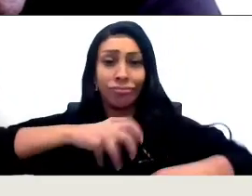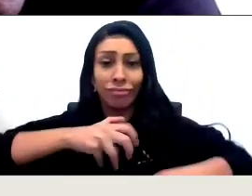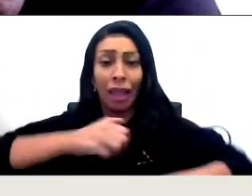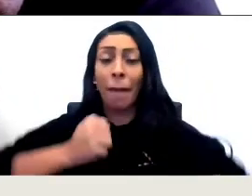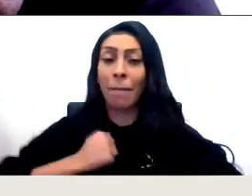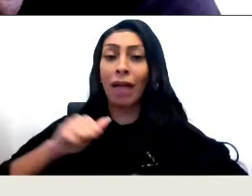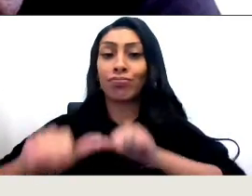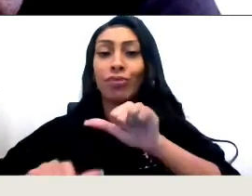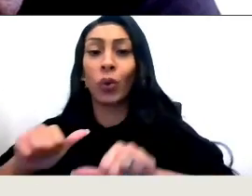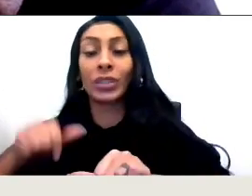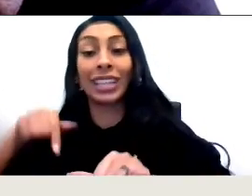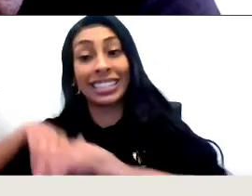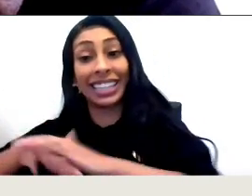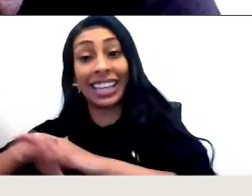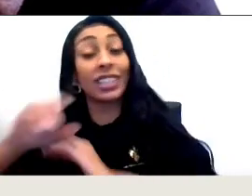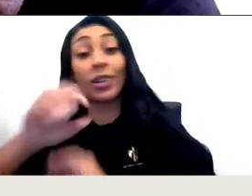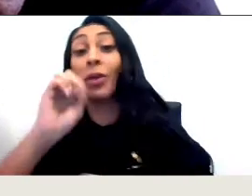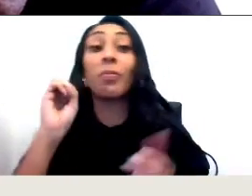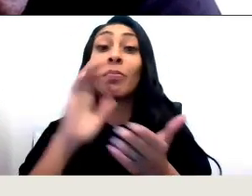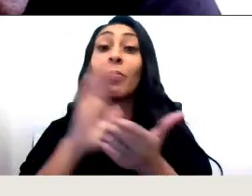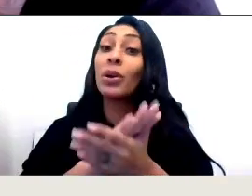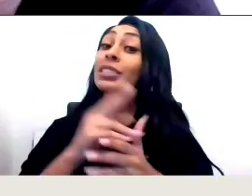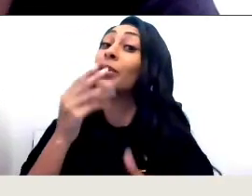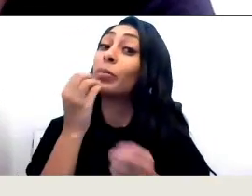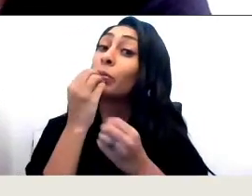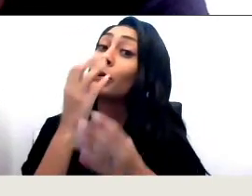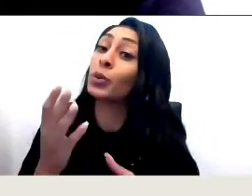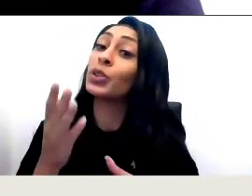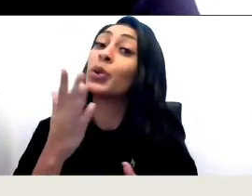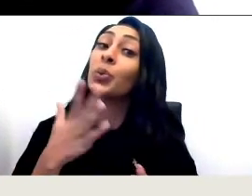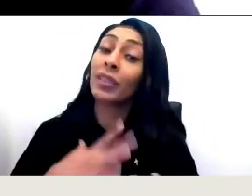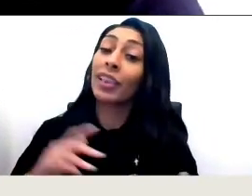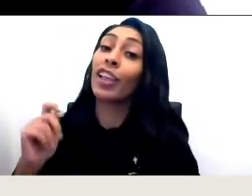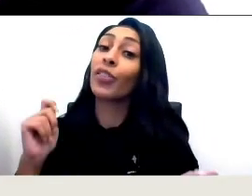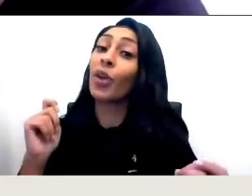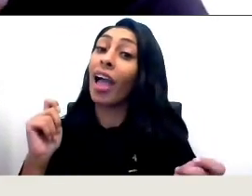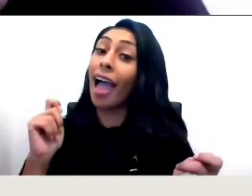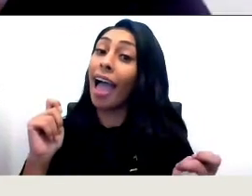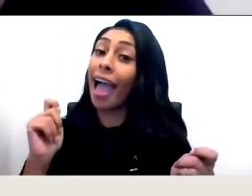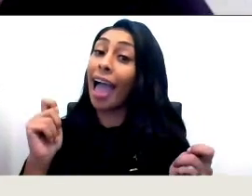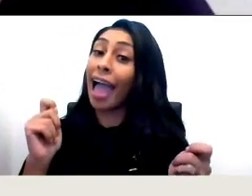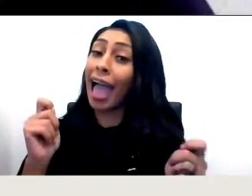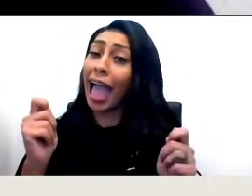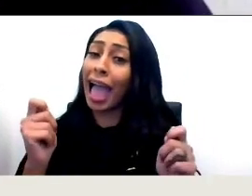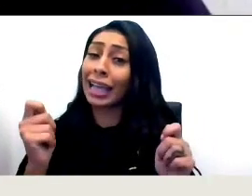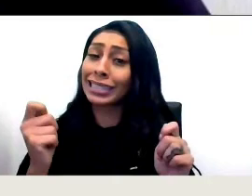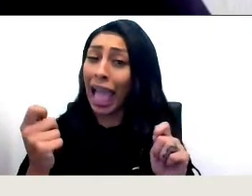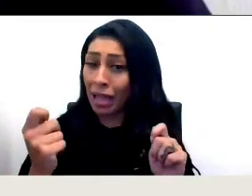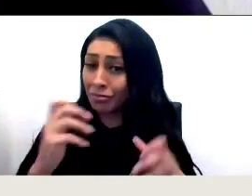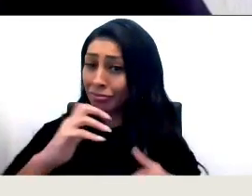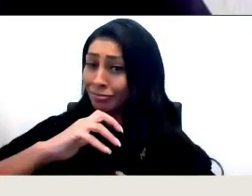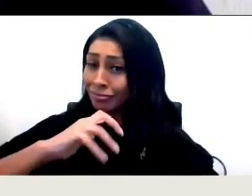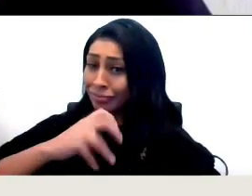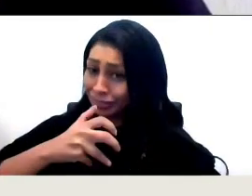challenge, but I mean, you put it beautifully, you need to adapt. You know, you need to find a